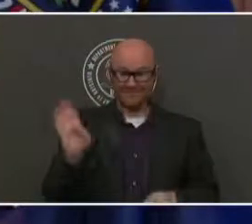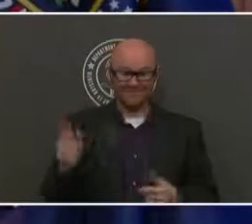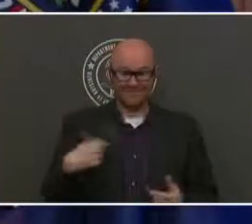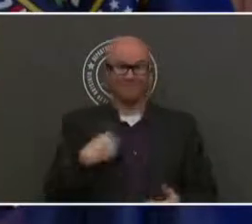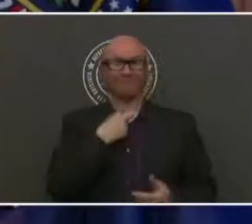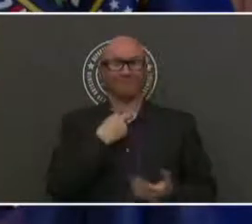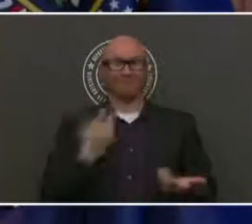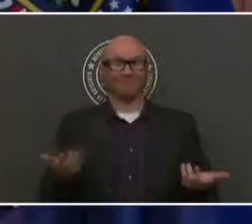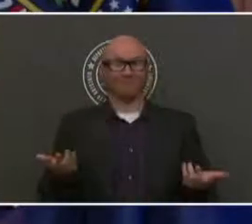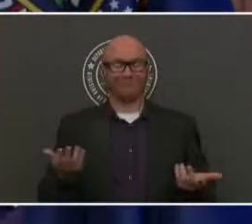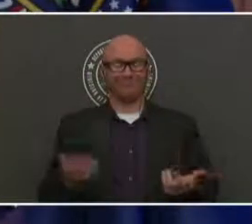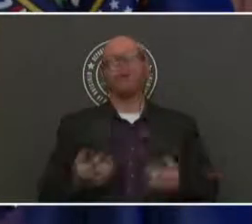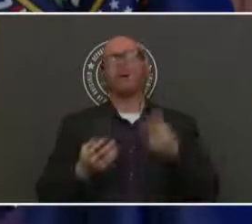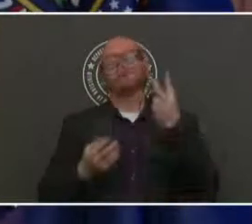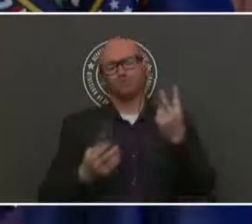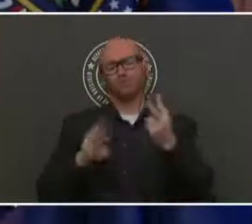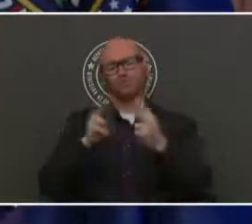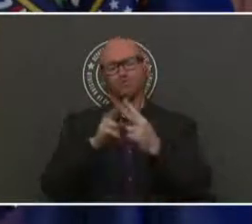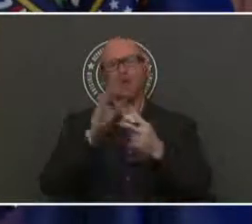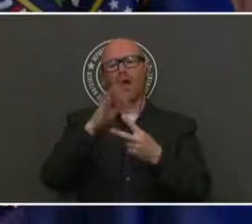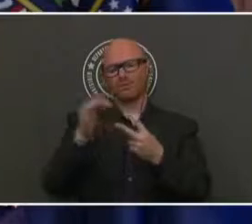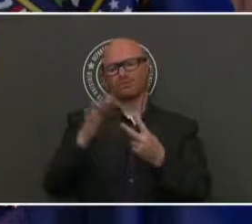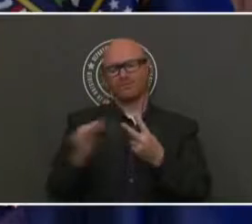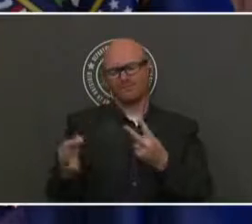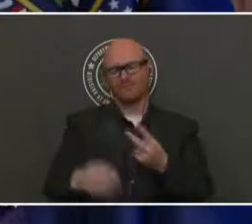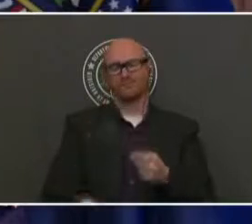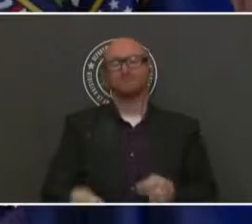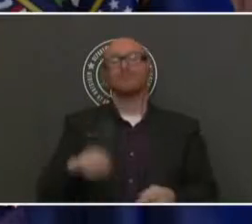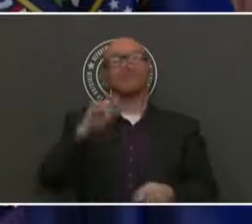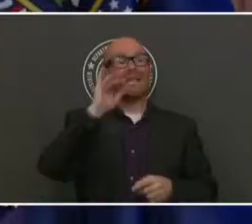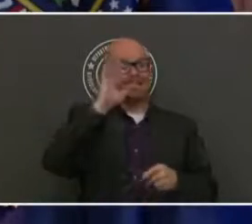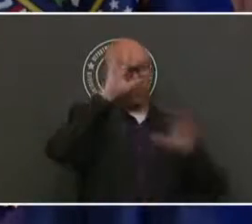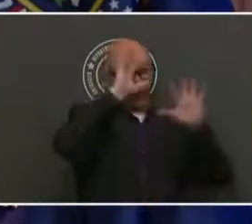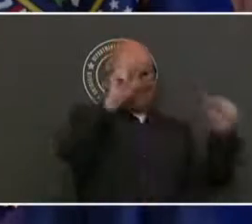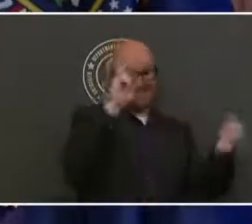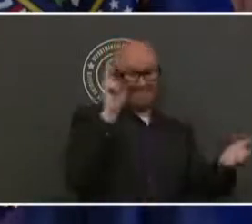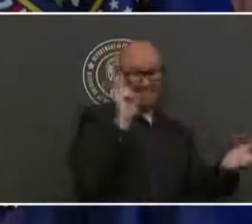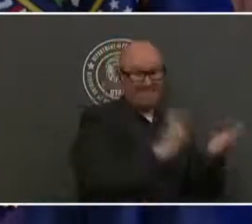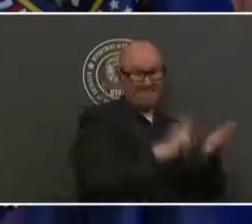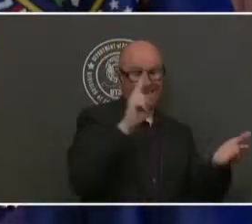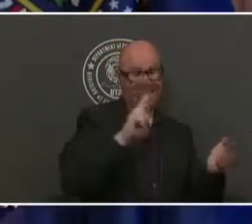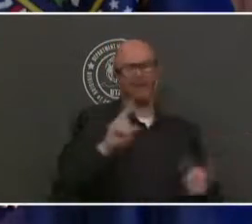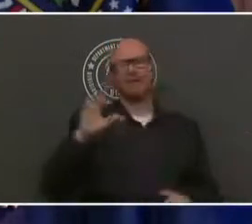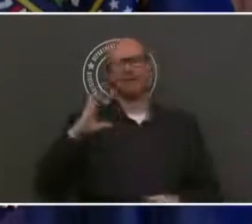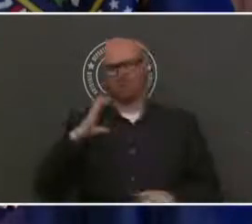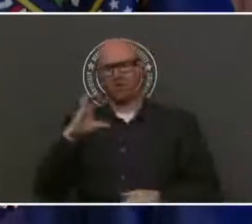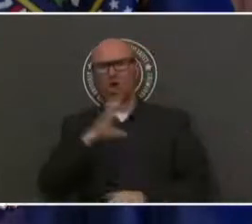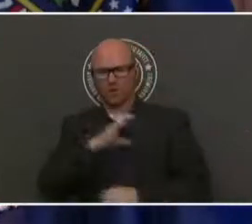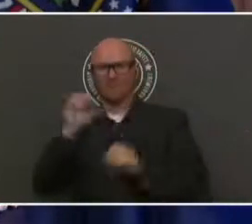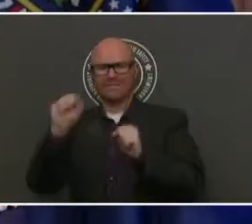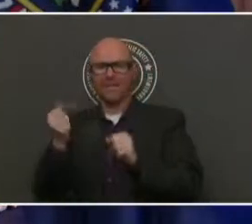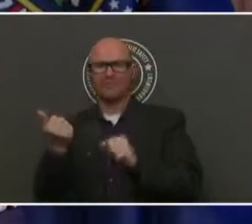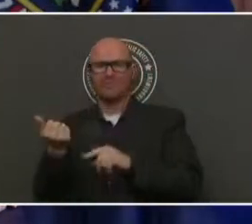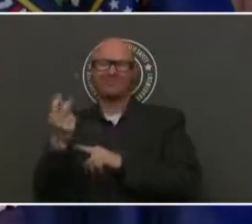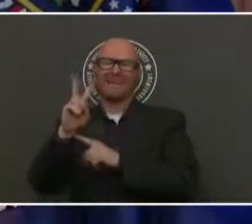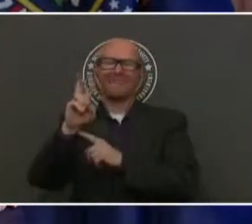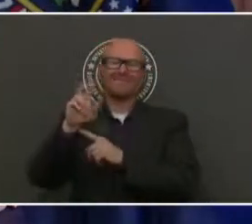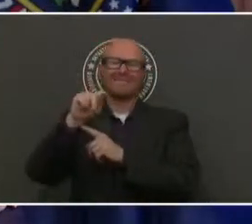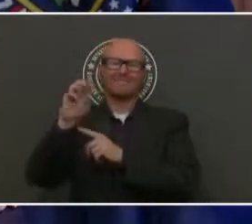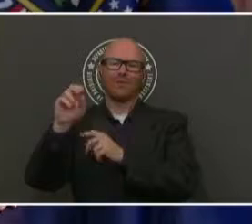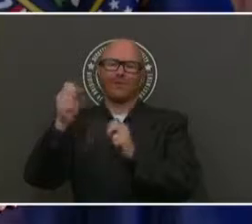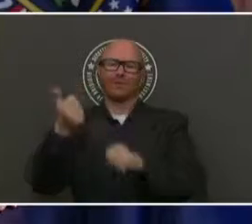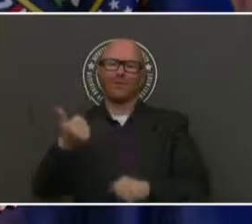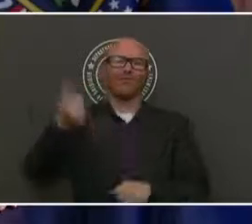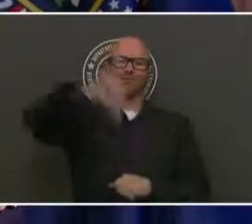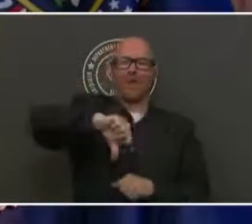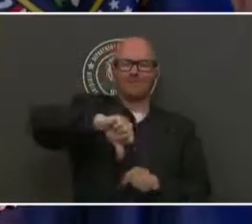One is Congress can always override any type of presidential decision on that issue, and